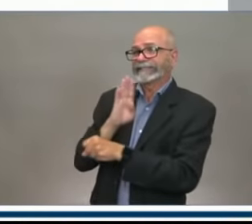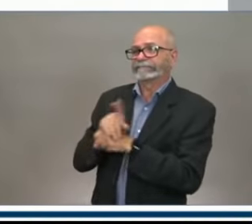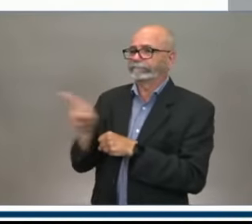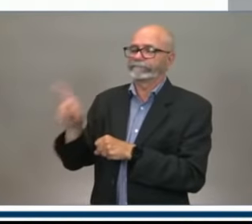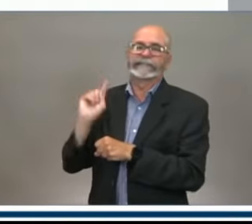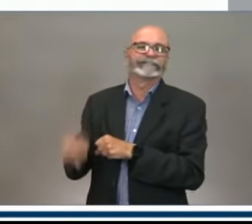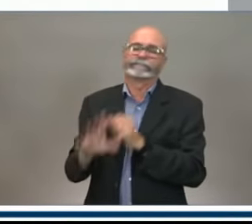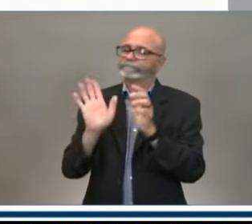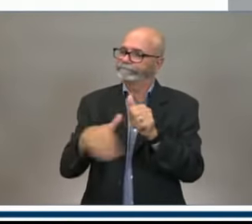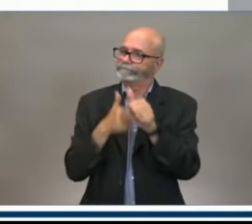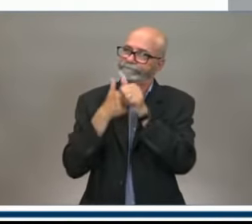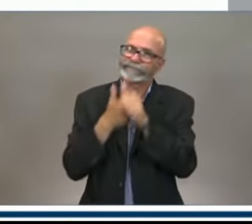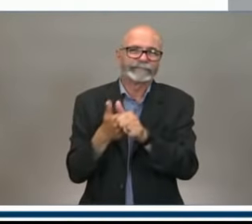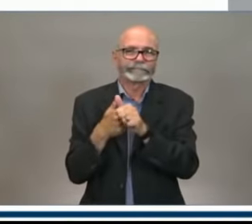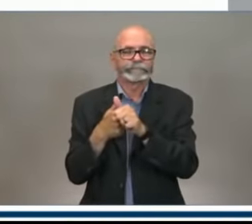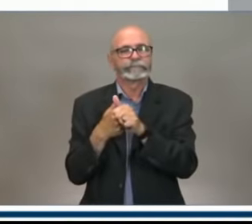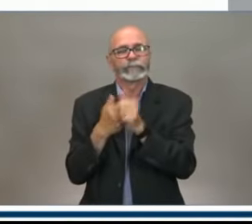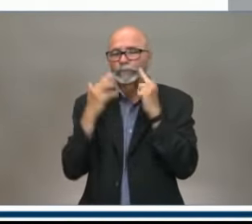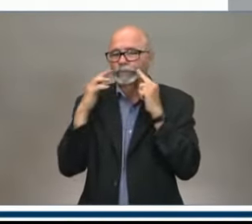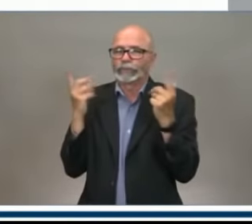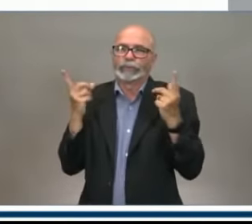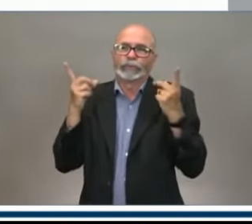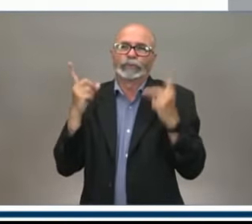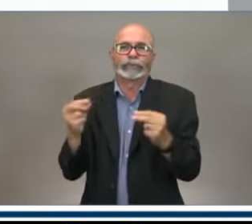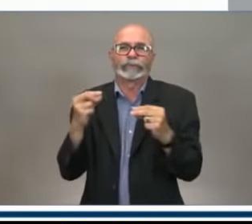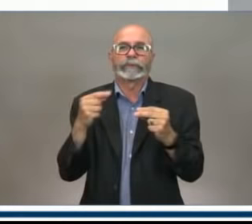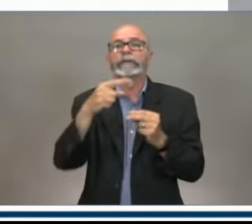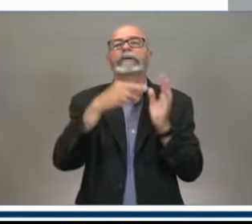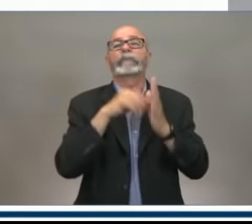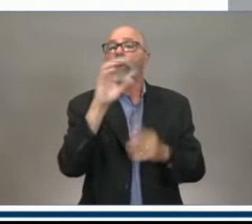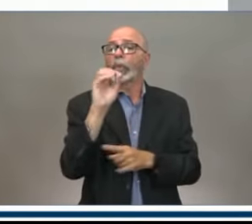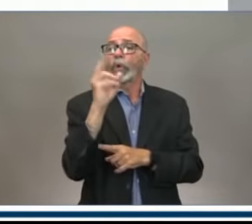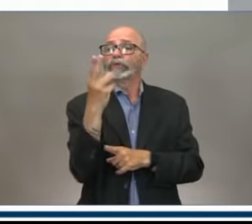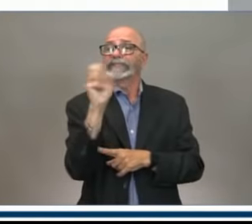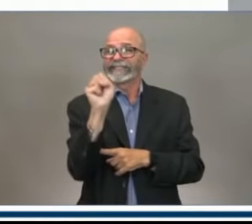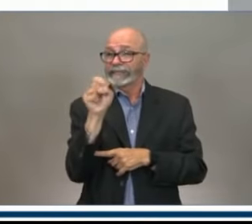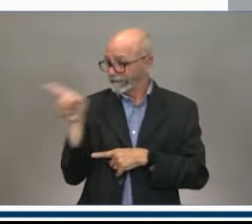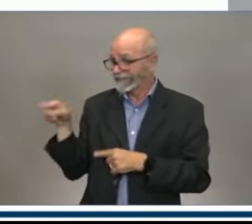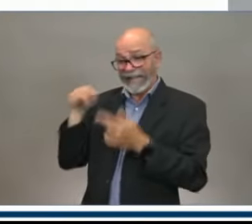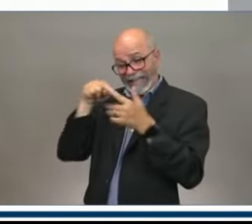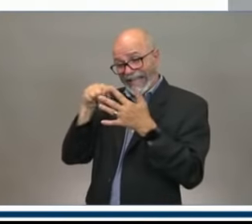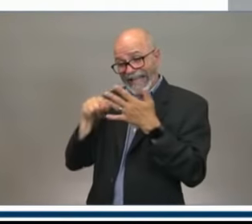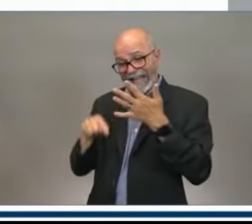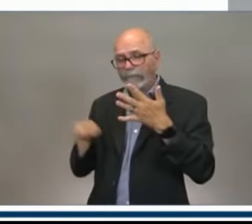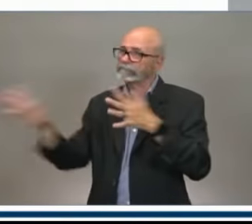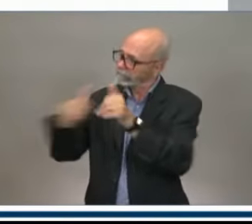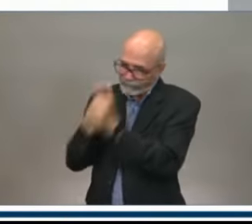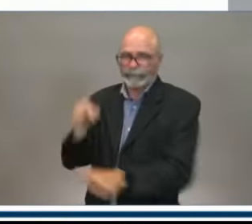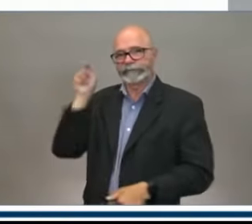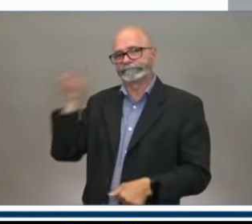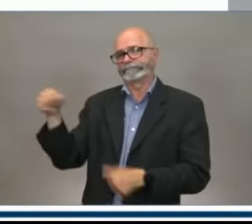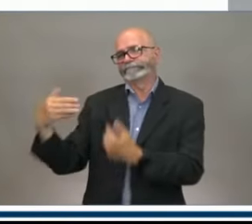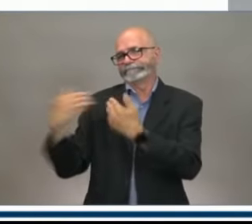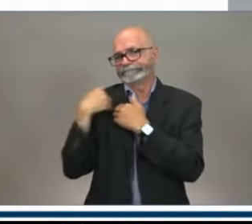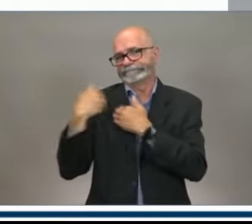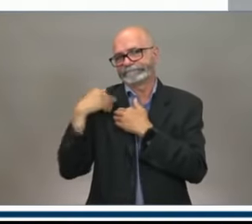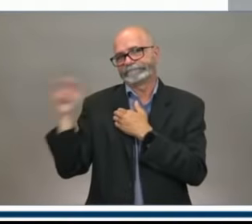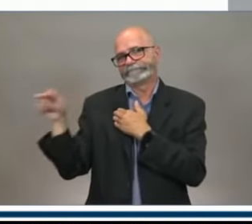health, and safety, require a safe work environment. All those we've added a layer